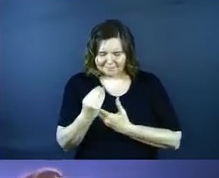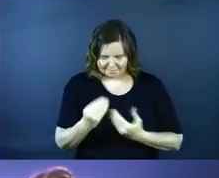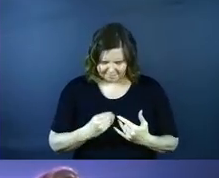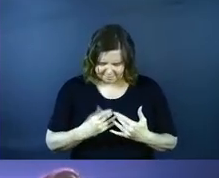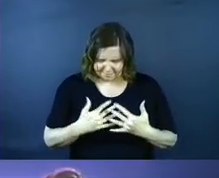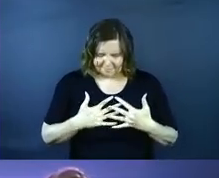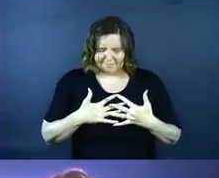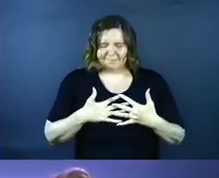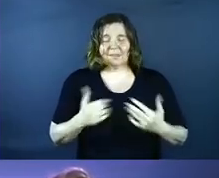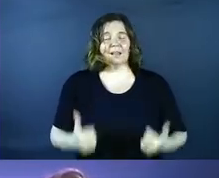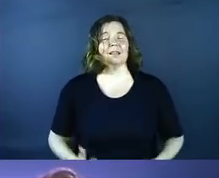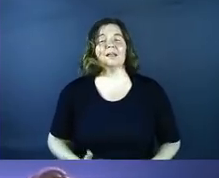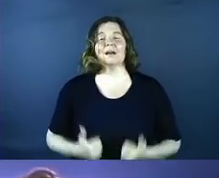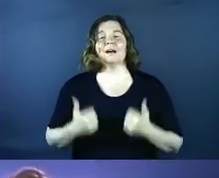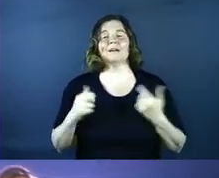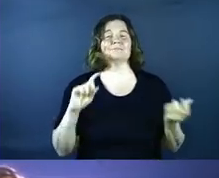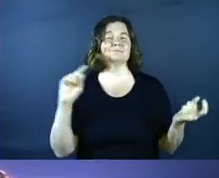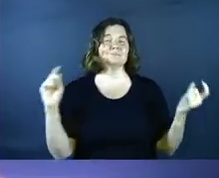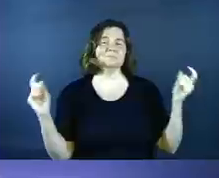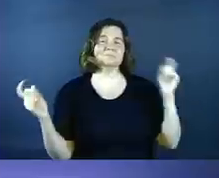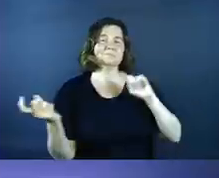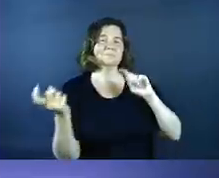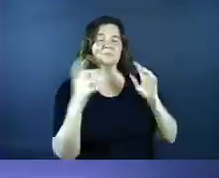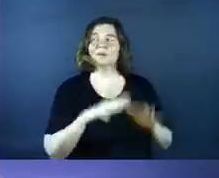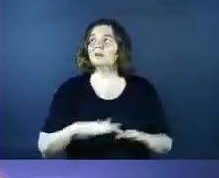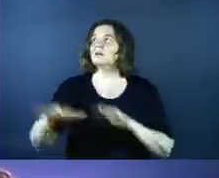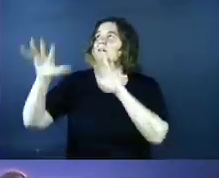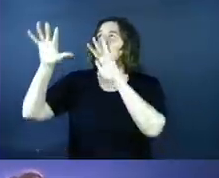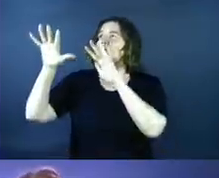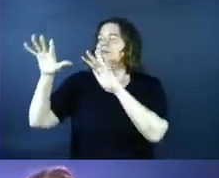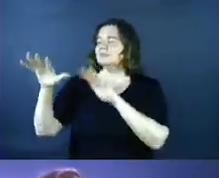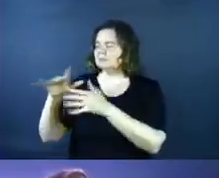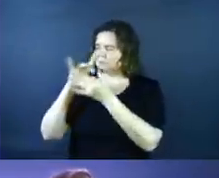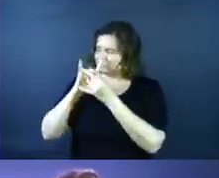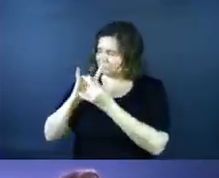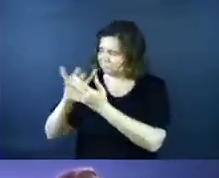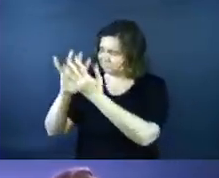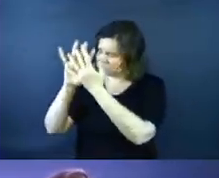here, turning lives around.